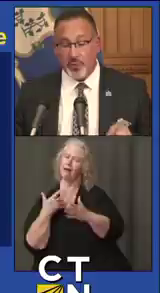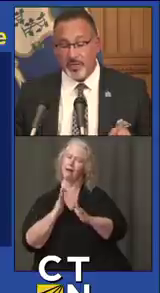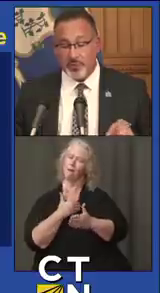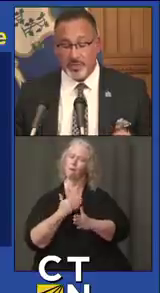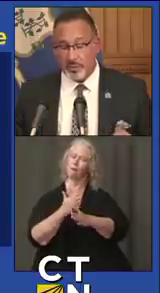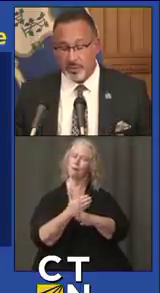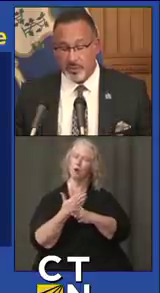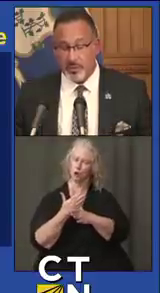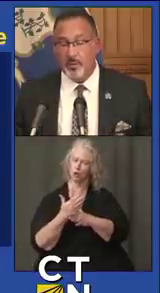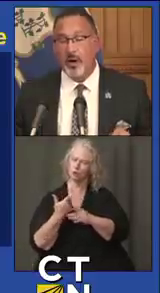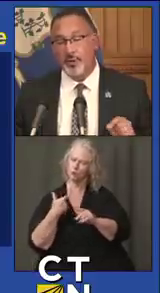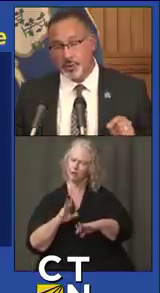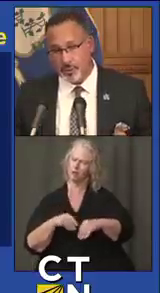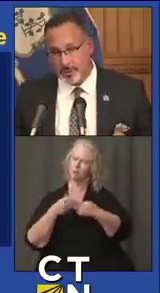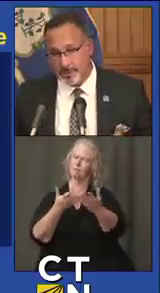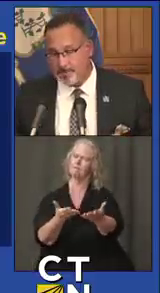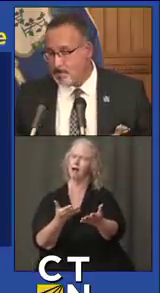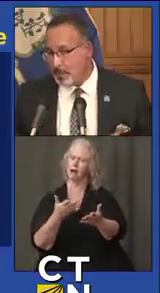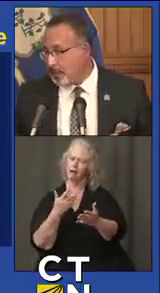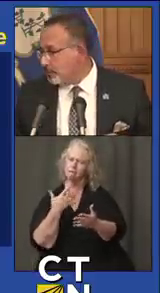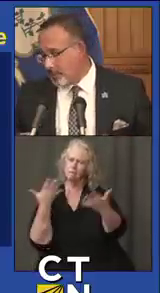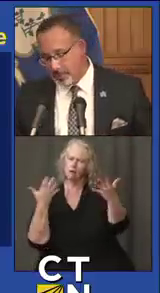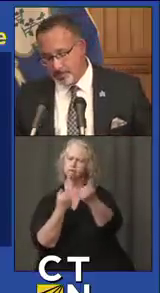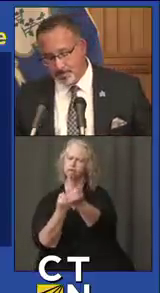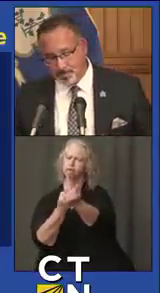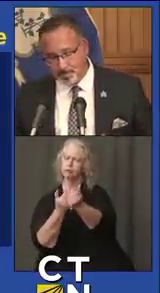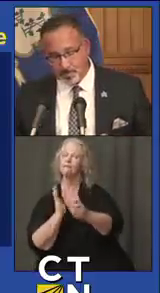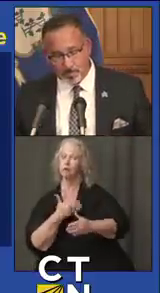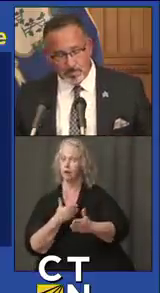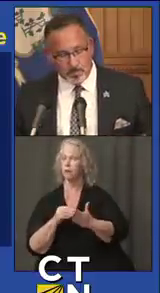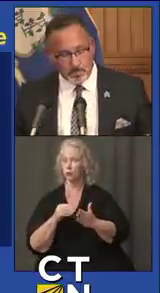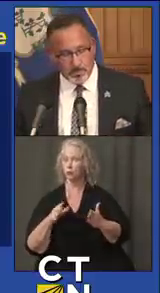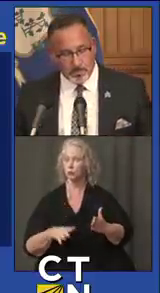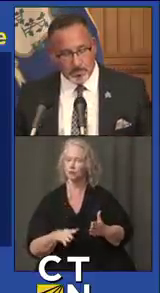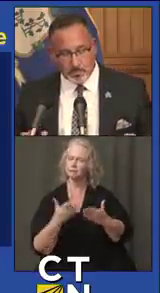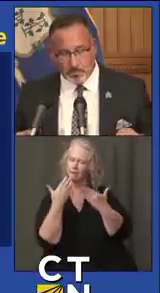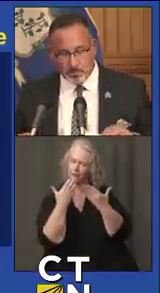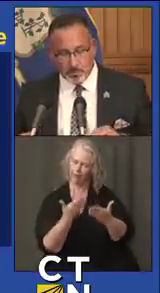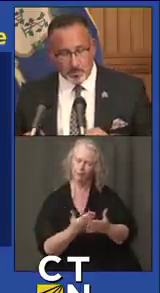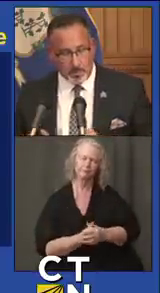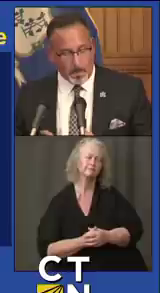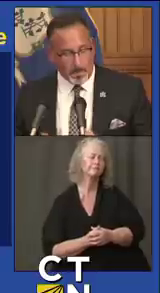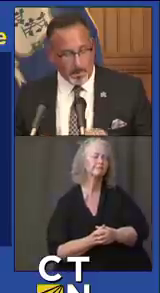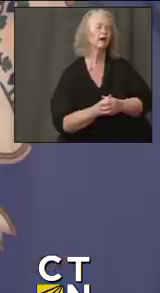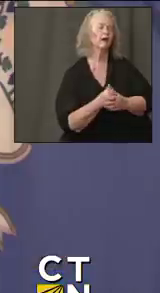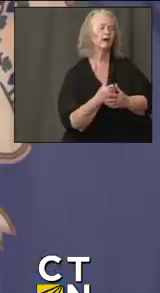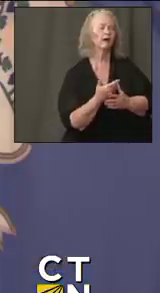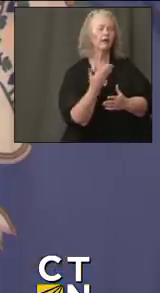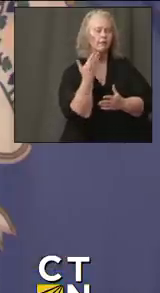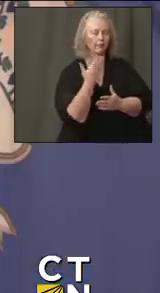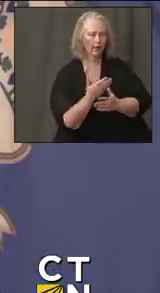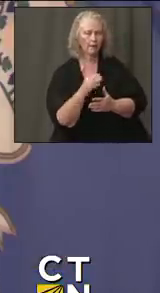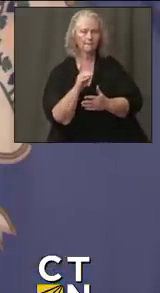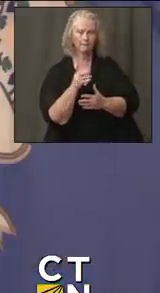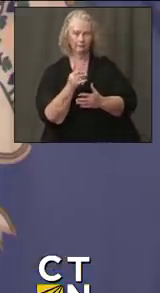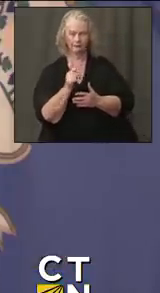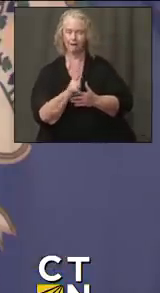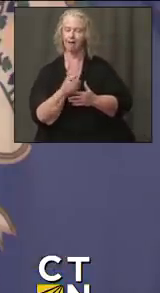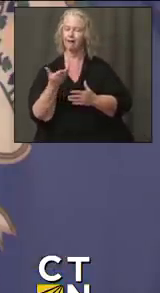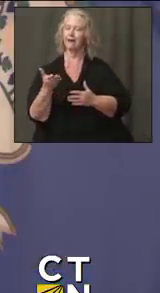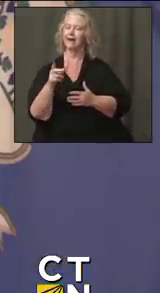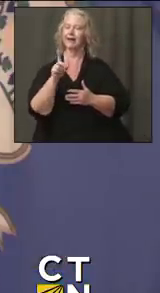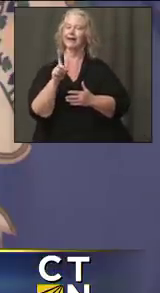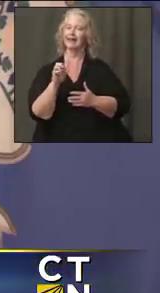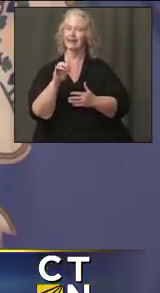Connecticut's greatest resources, our students. Thank you, Governor. Thanks, Miguel. And remember, Deirdre and Josh are